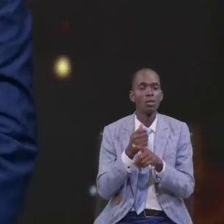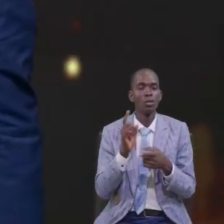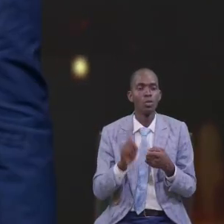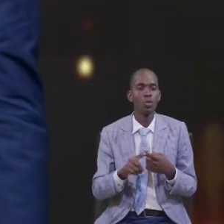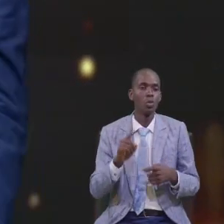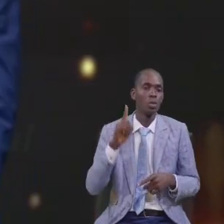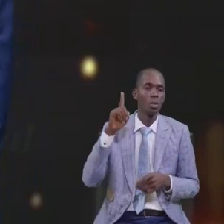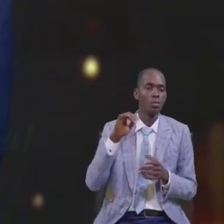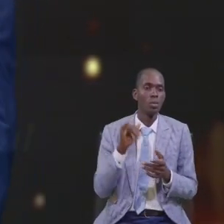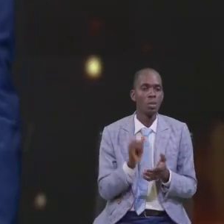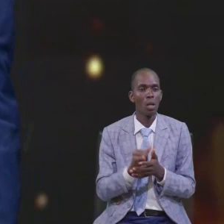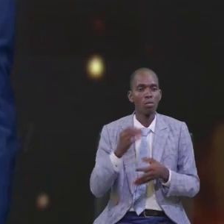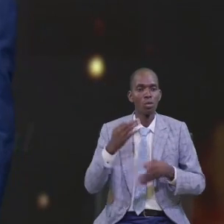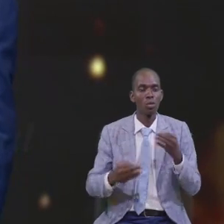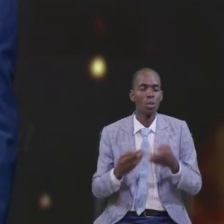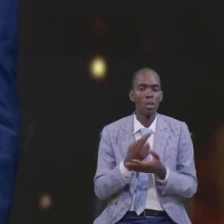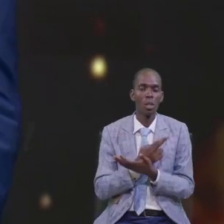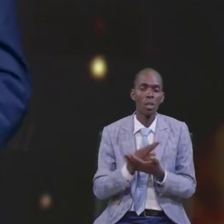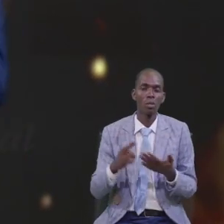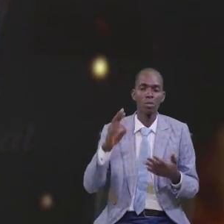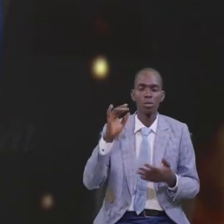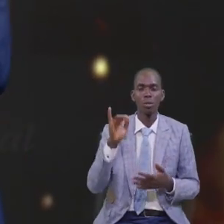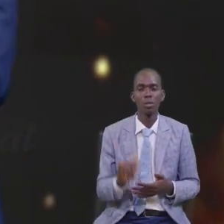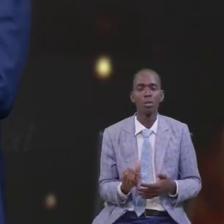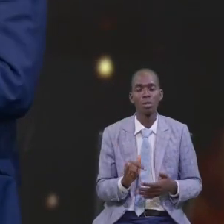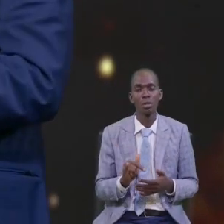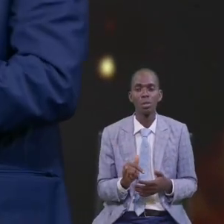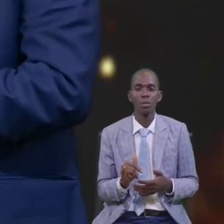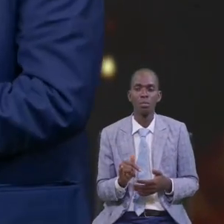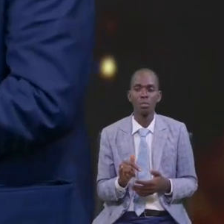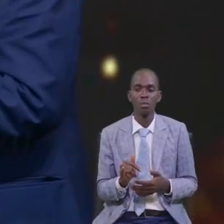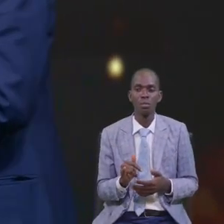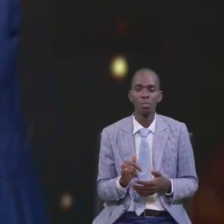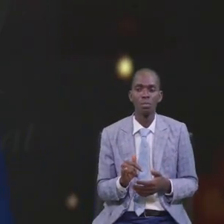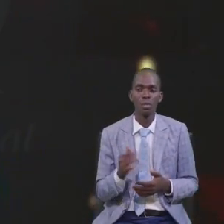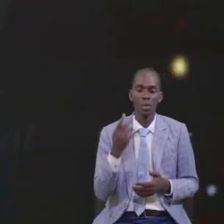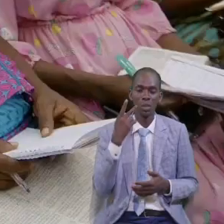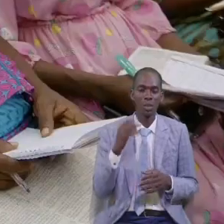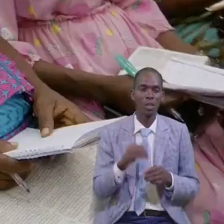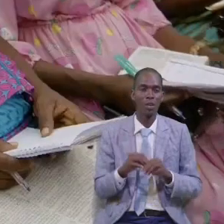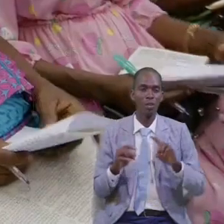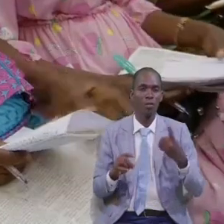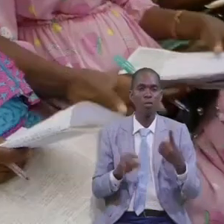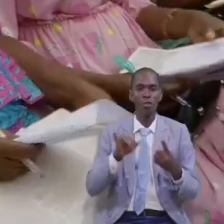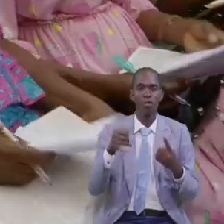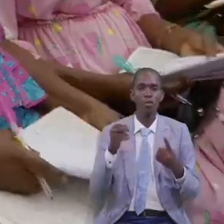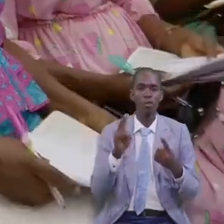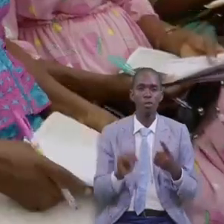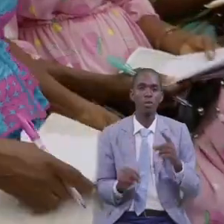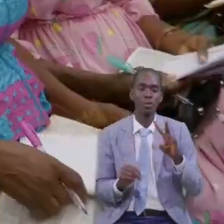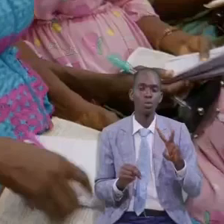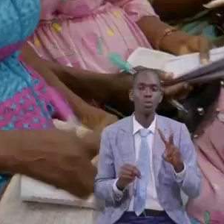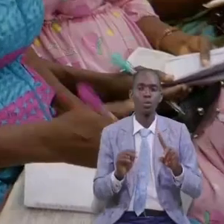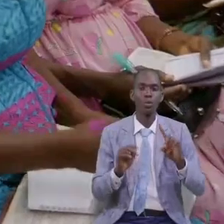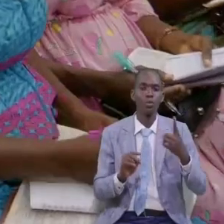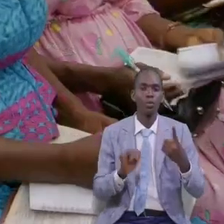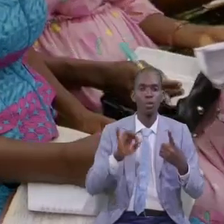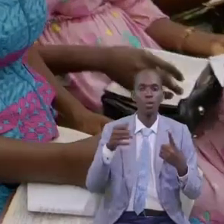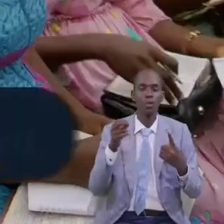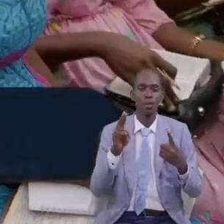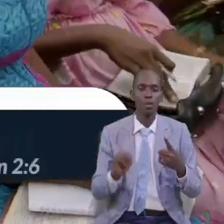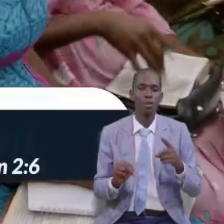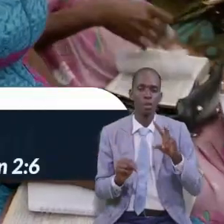him that judges righteously. We're looking at 1 John chapter 2 verse 6.